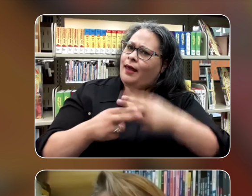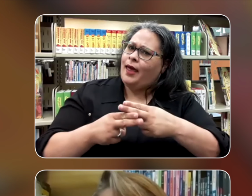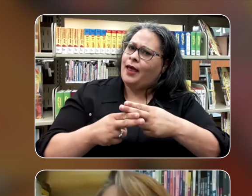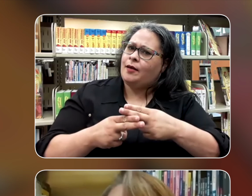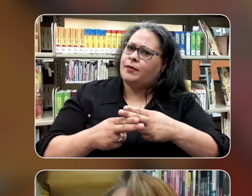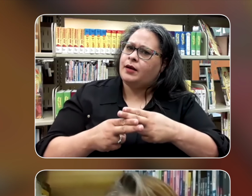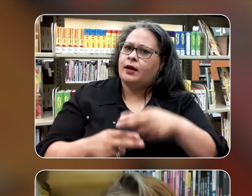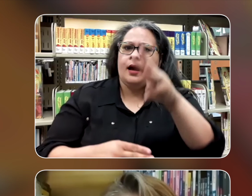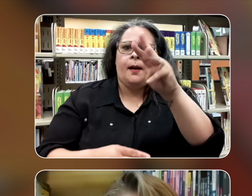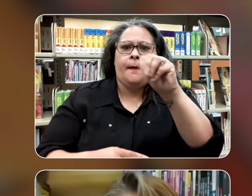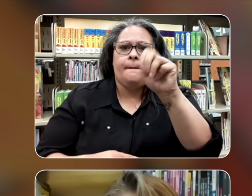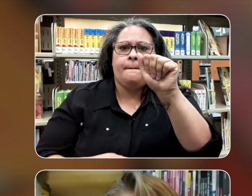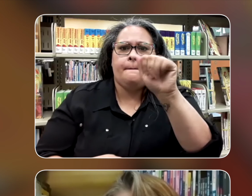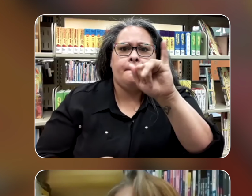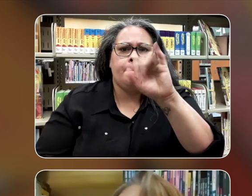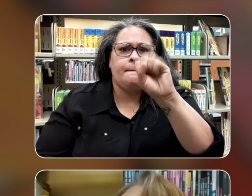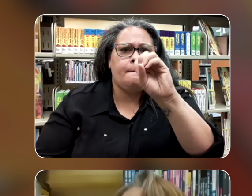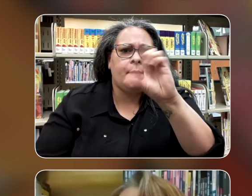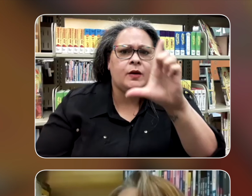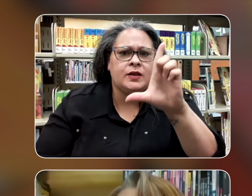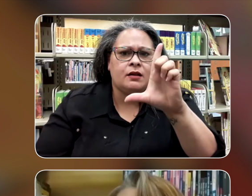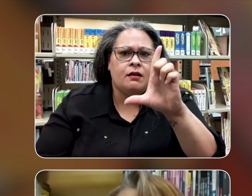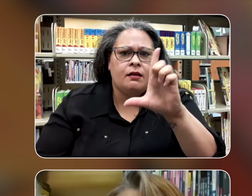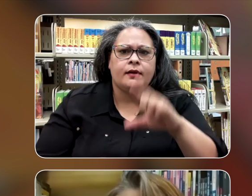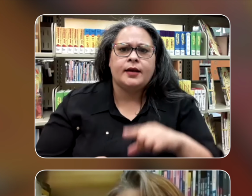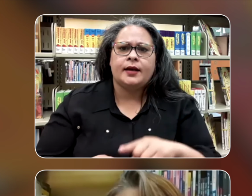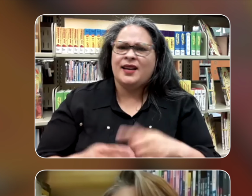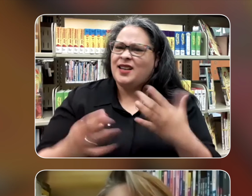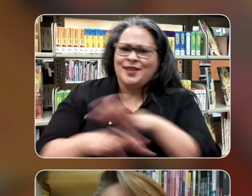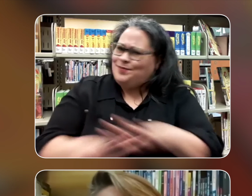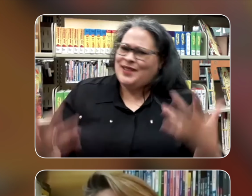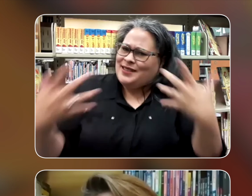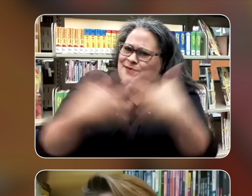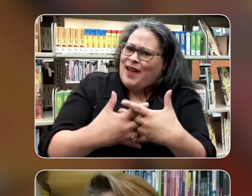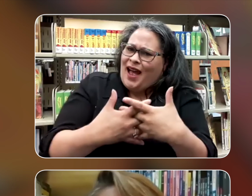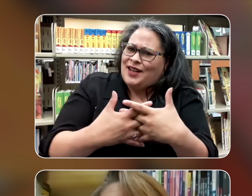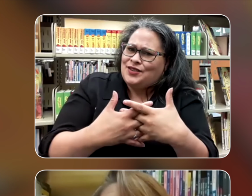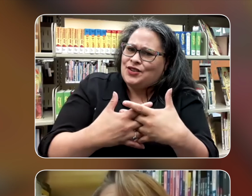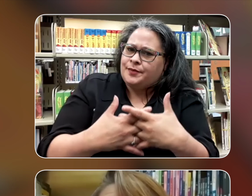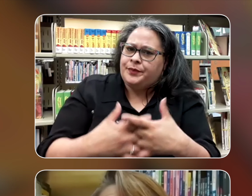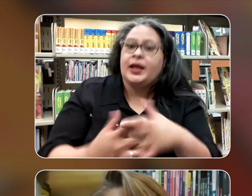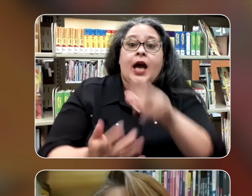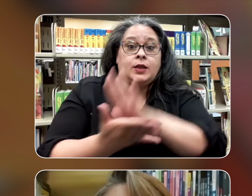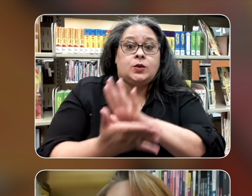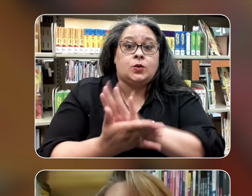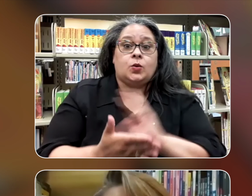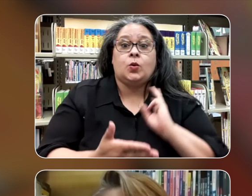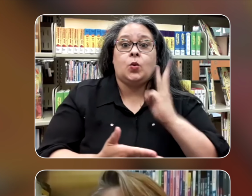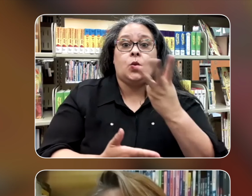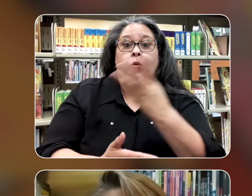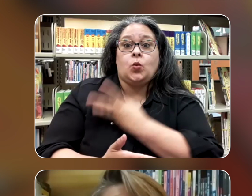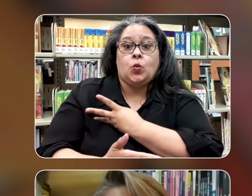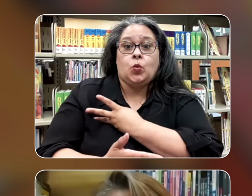Marisol McDonald, she says. This doesn't match. At school, we learn to print